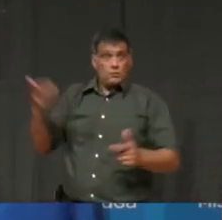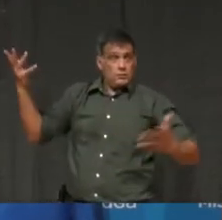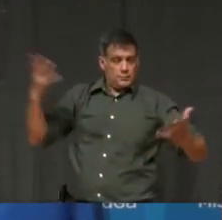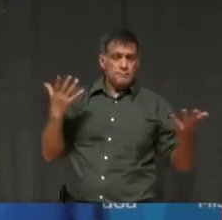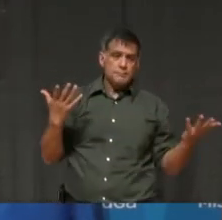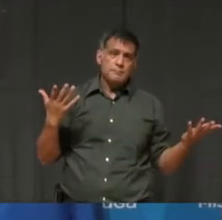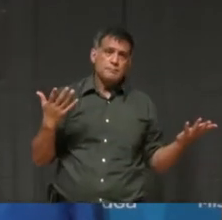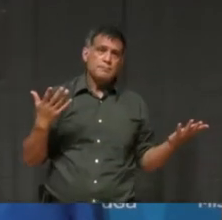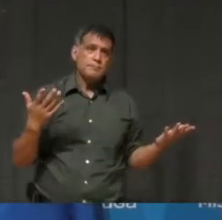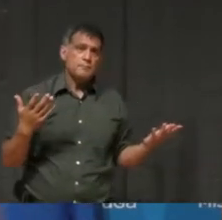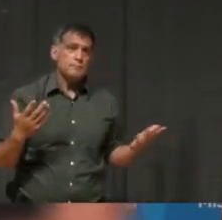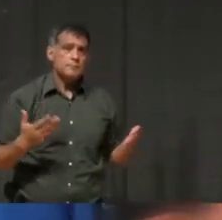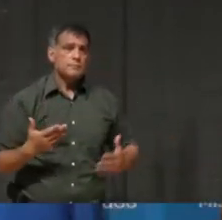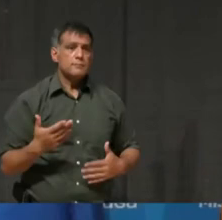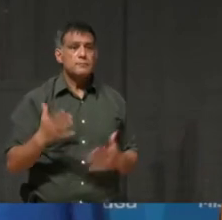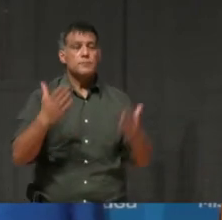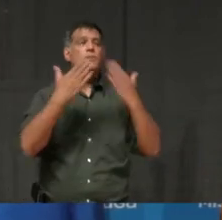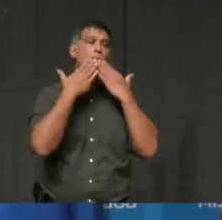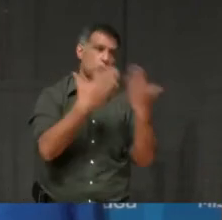Thank you.